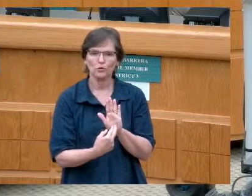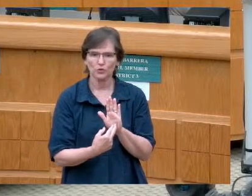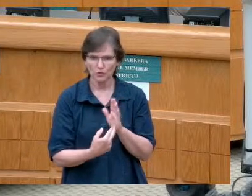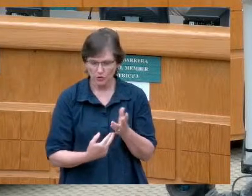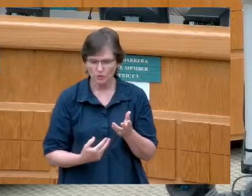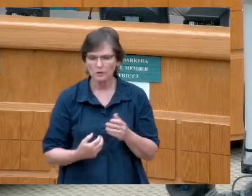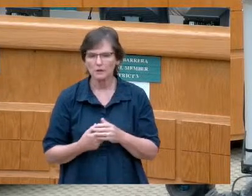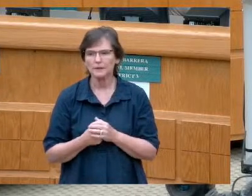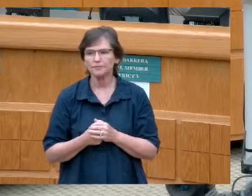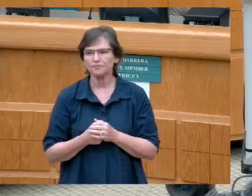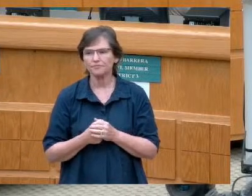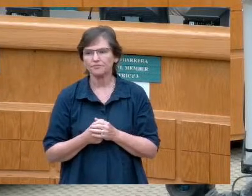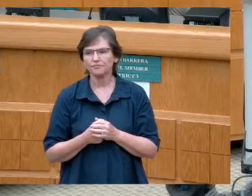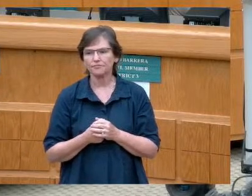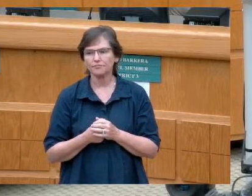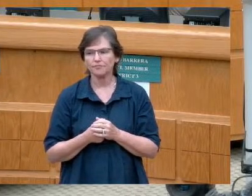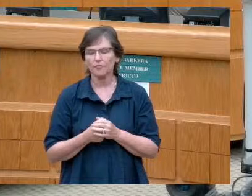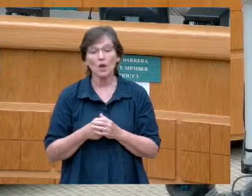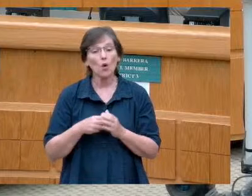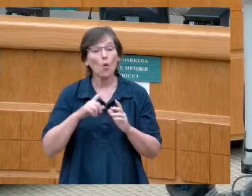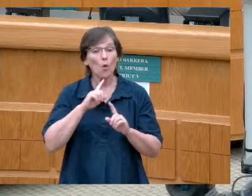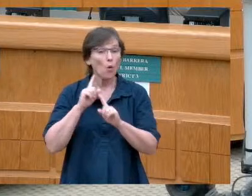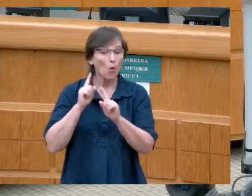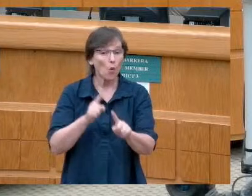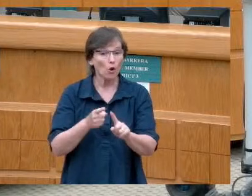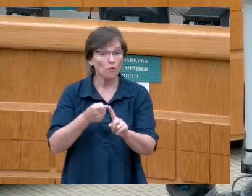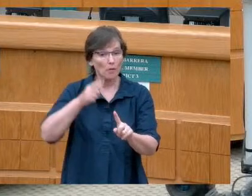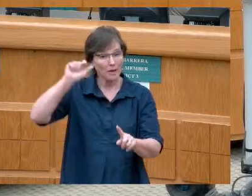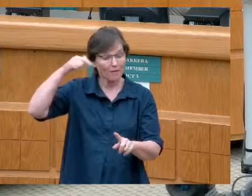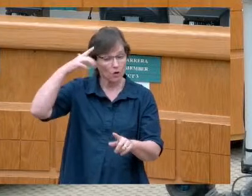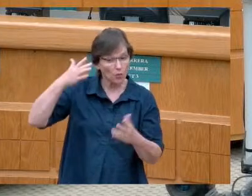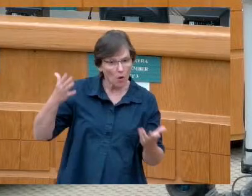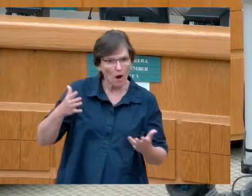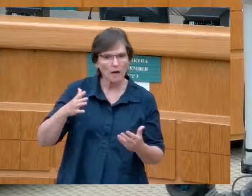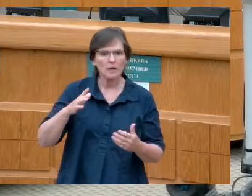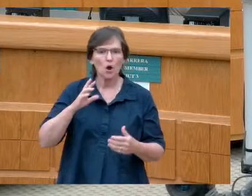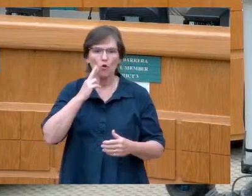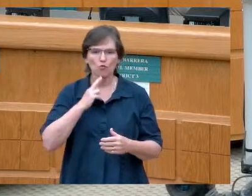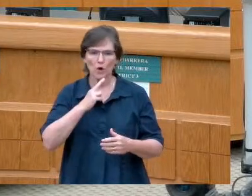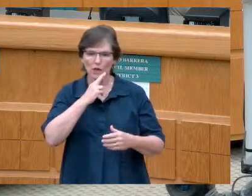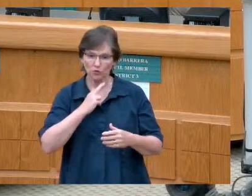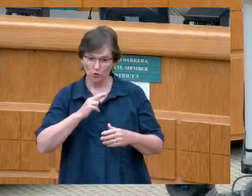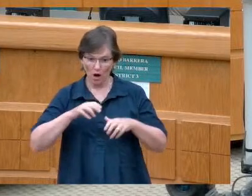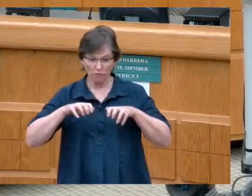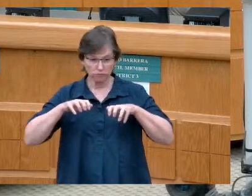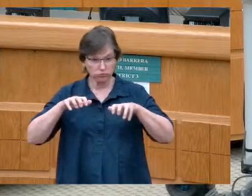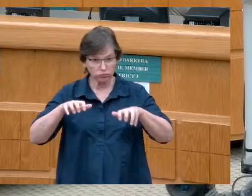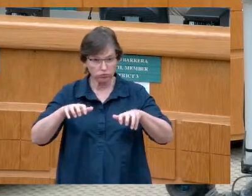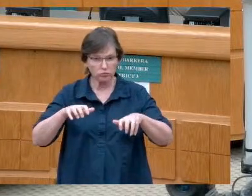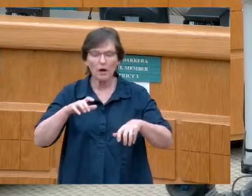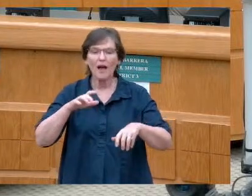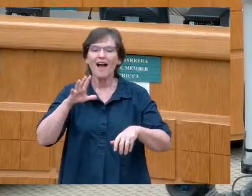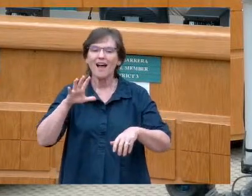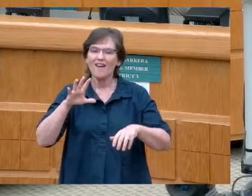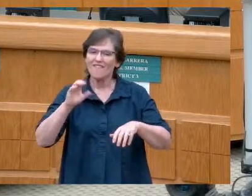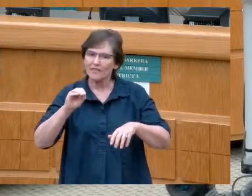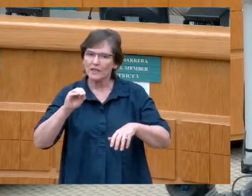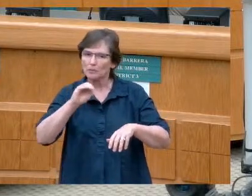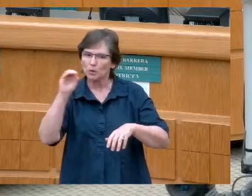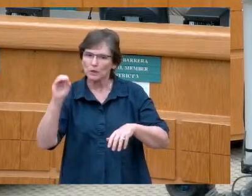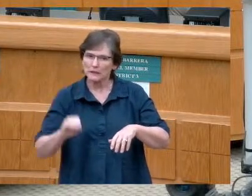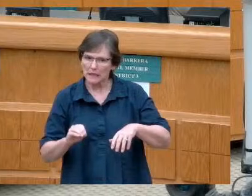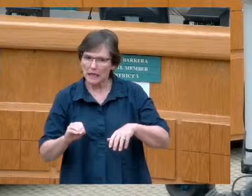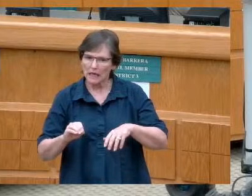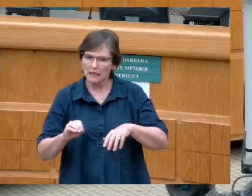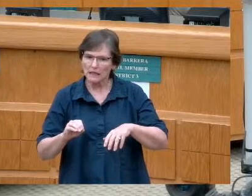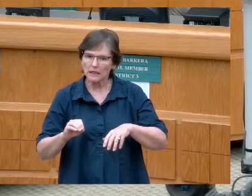that occupancy in a restaurant shouldn't be any more than 50% of their rated capacity. It doesn't mean 50% of the seats